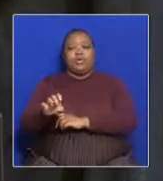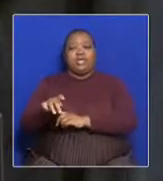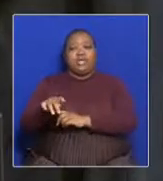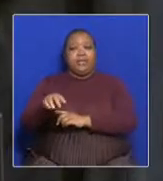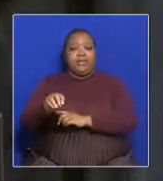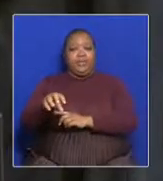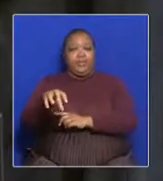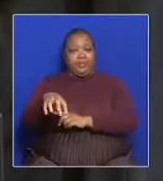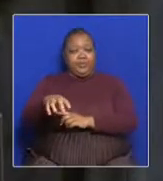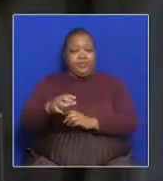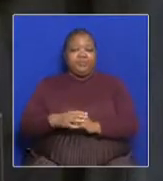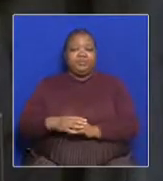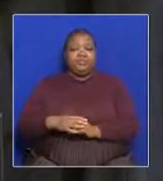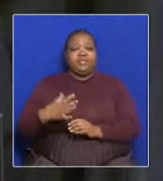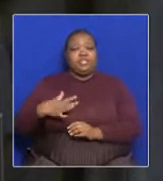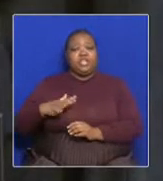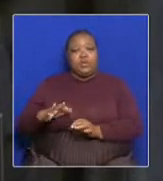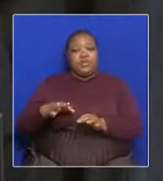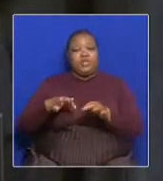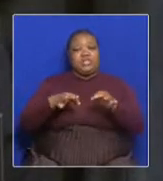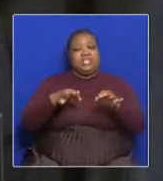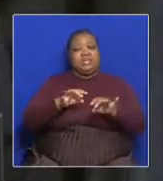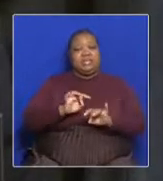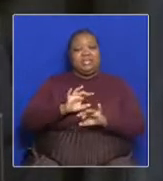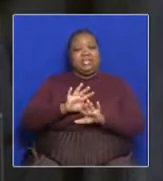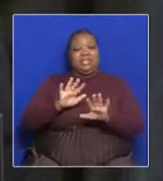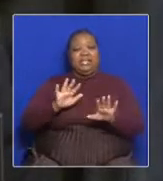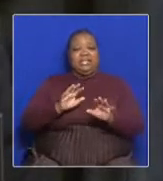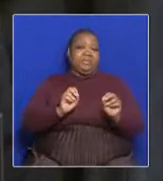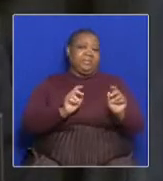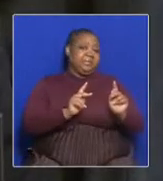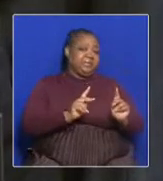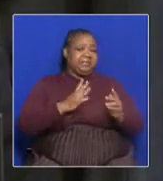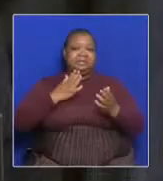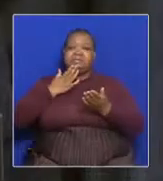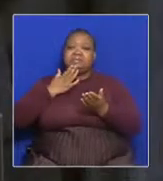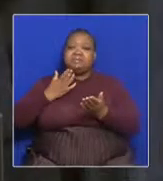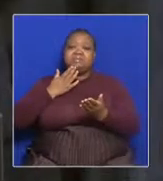right. Thank you. Yes, Commissioner.